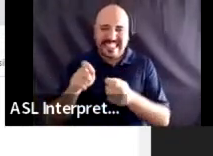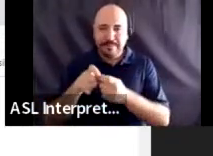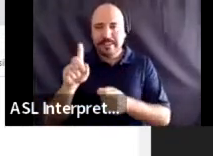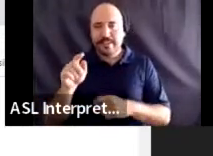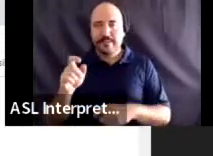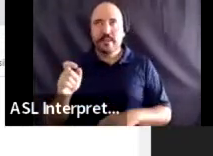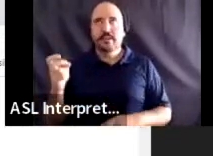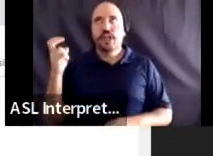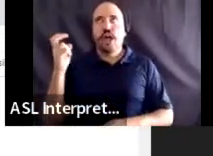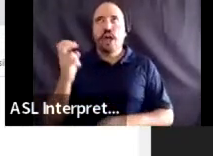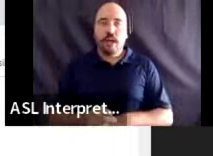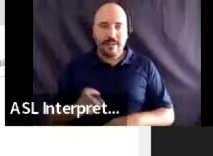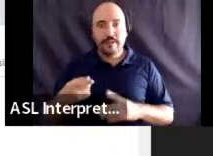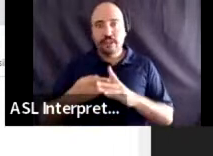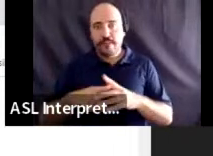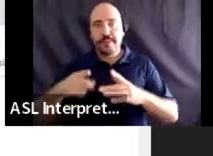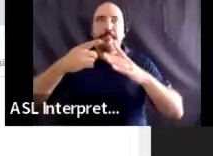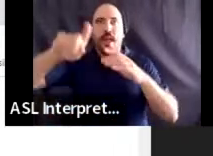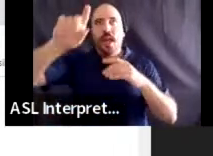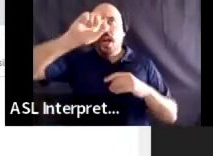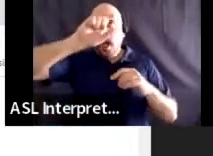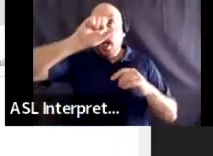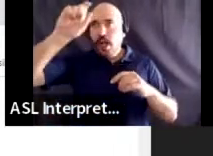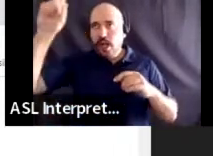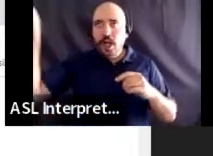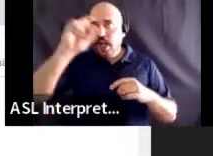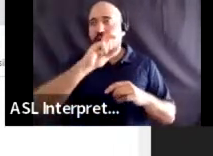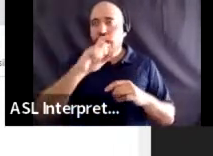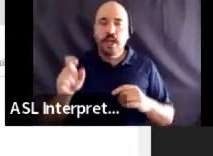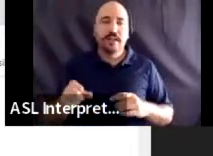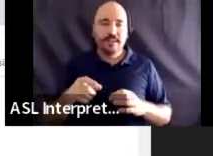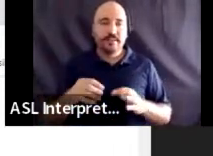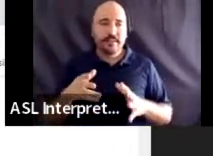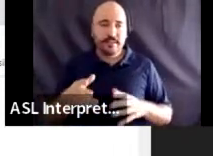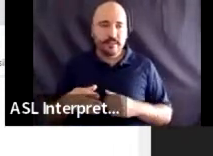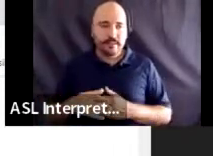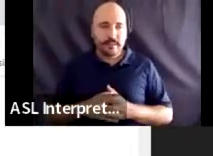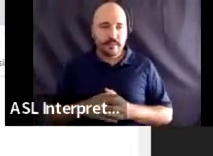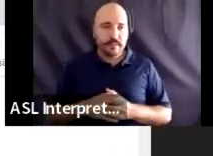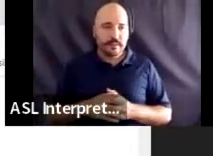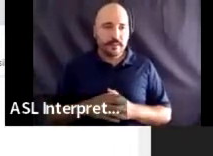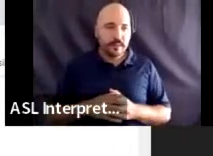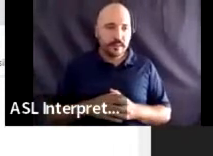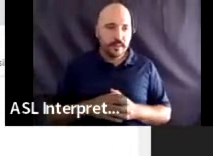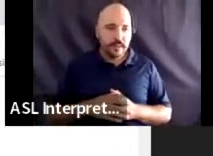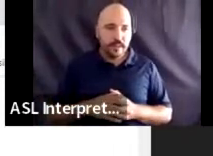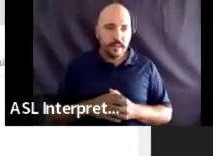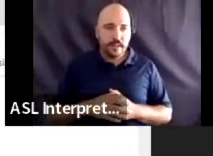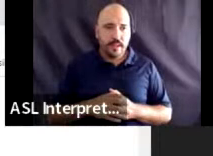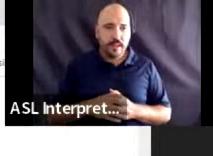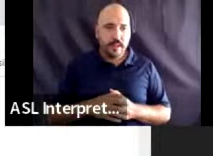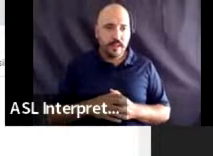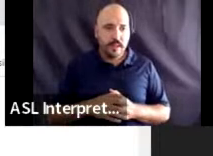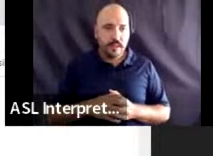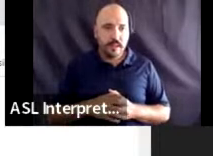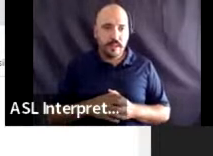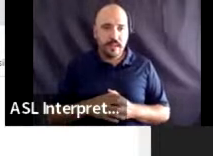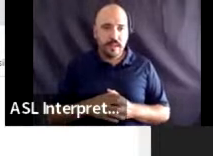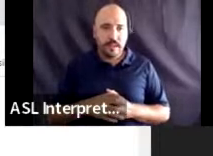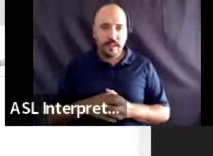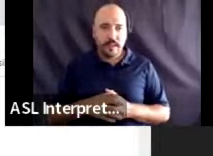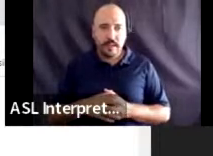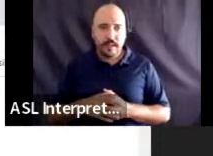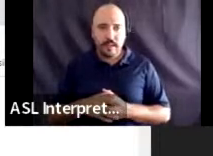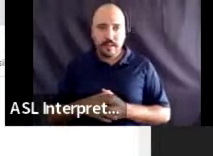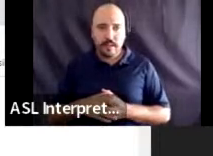makes it a lot harder. Who we are with Google Chrome, main region, date time edit. Here edit spin box 2021 to set the value. My JAWS is